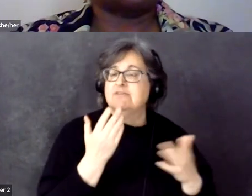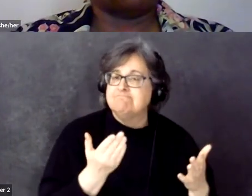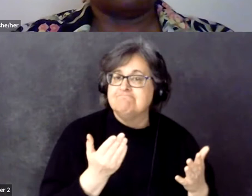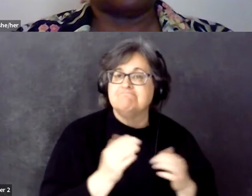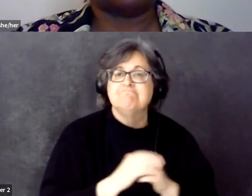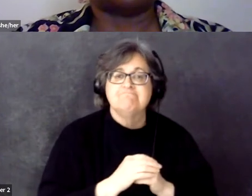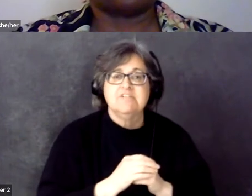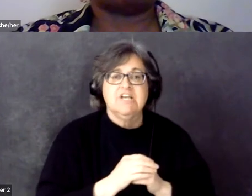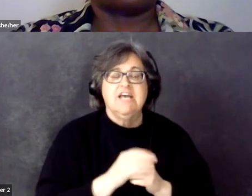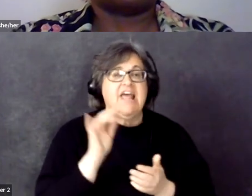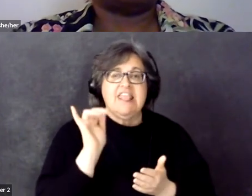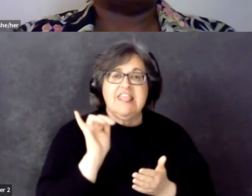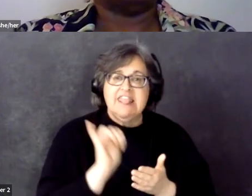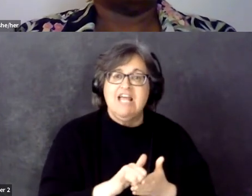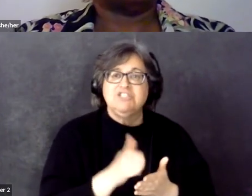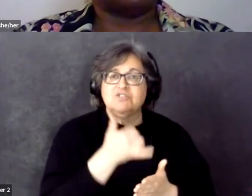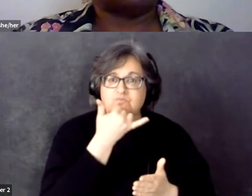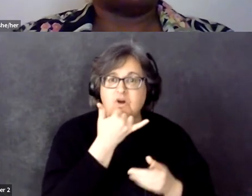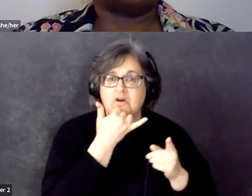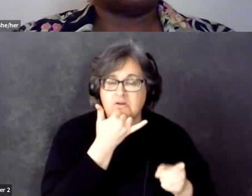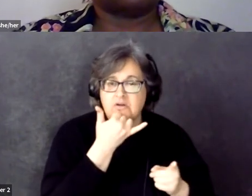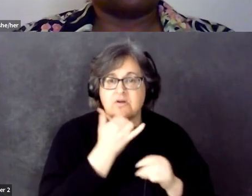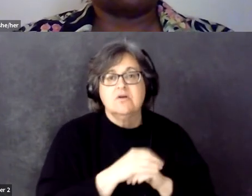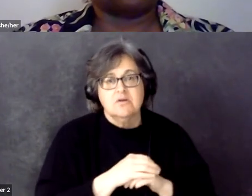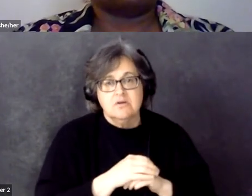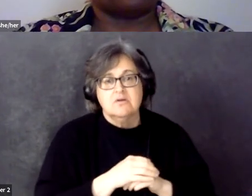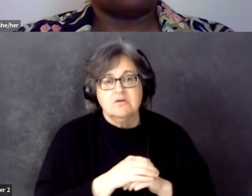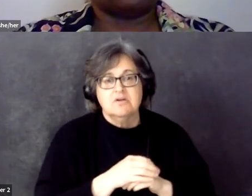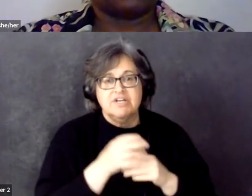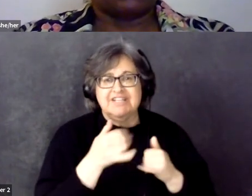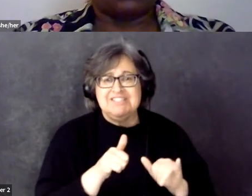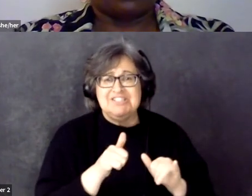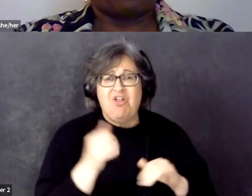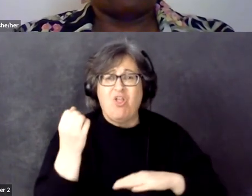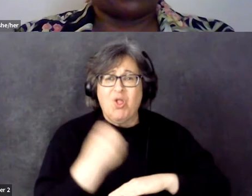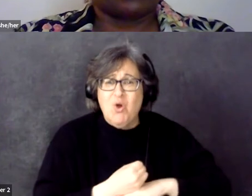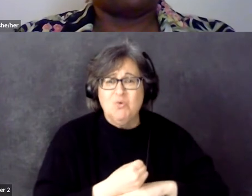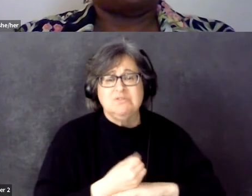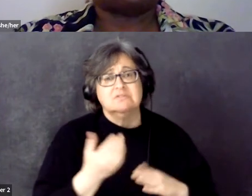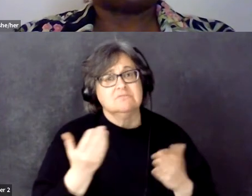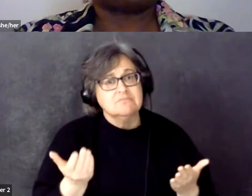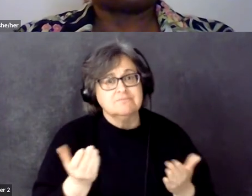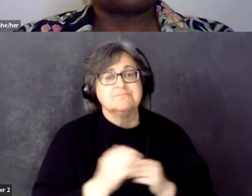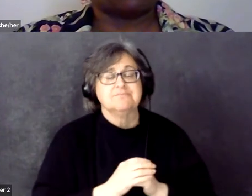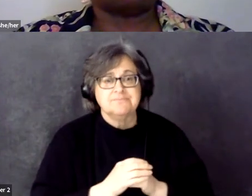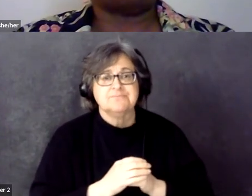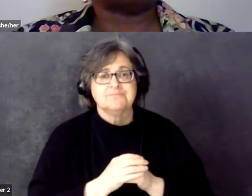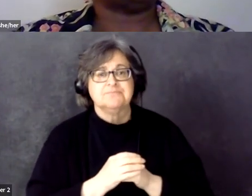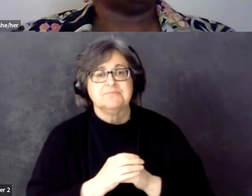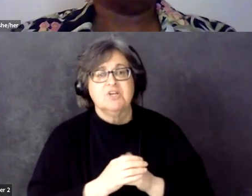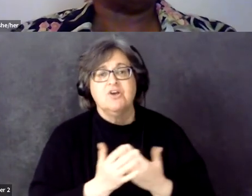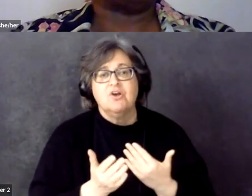to say this is not right. This is still closed. And